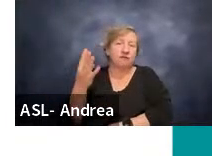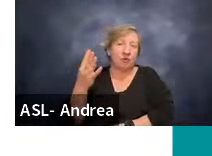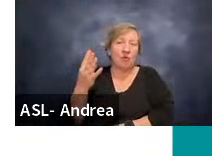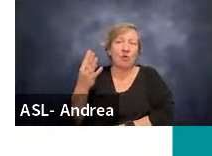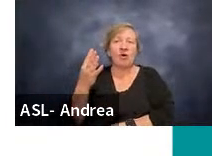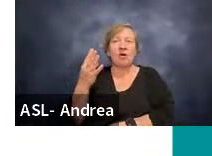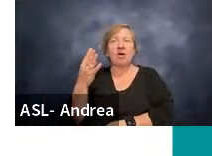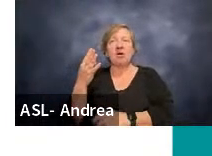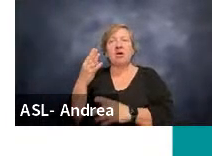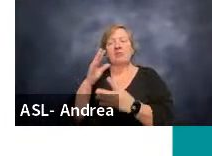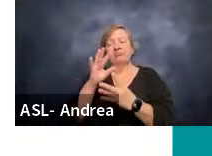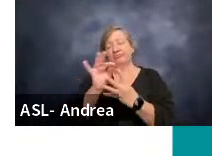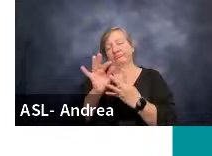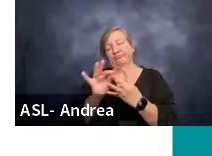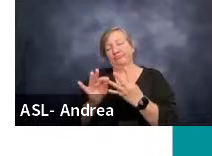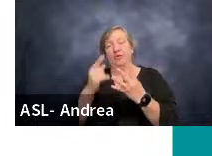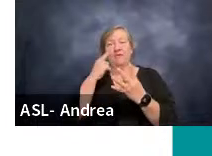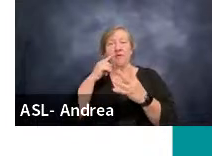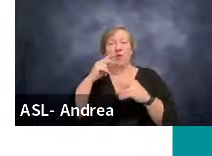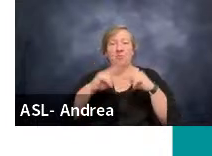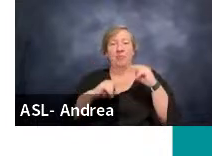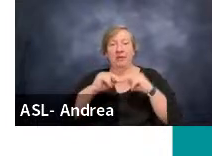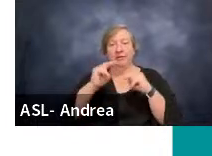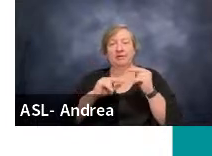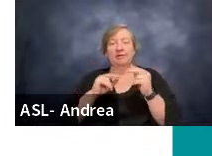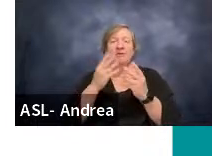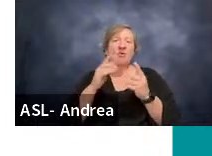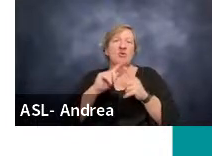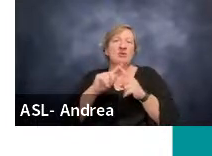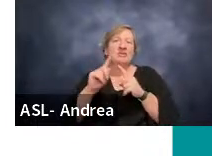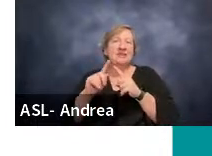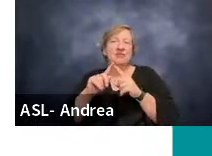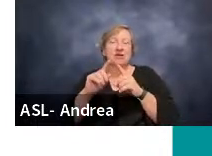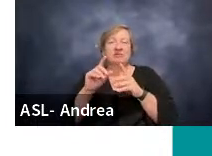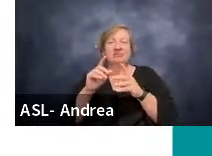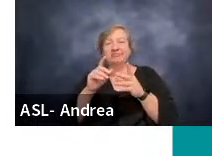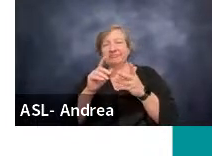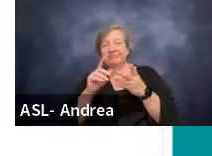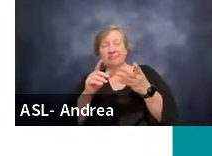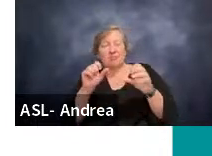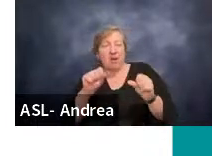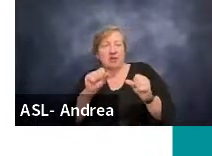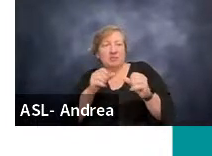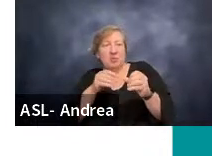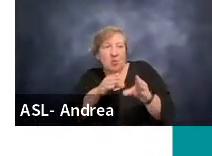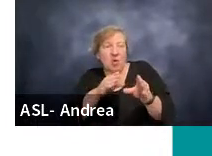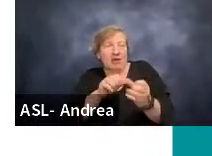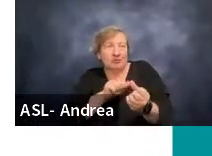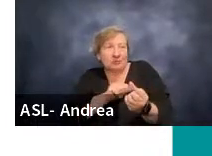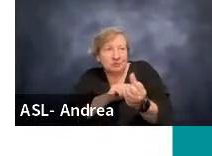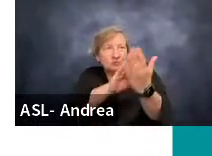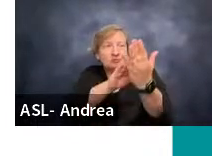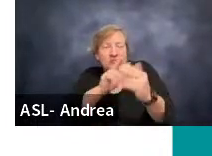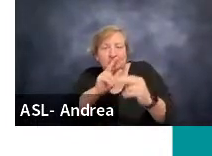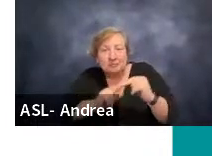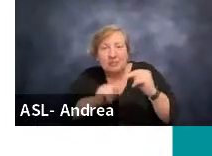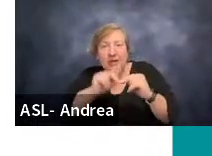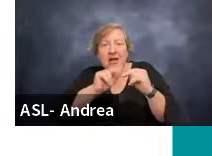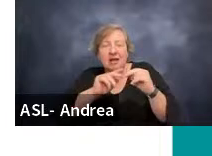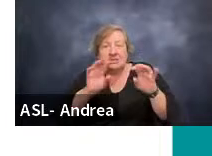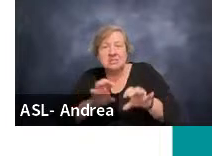build alternatives. Those are 4 different solutions that were evaluated in the CRC environmental impact